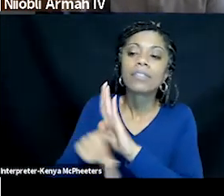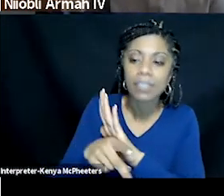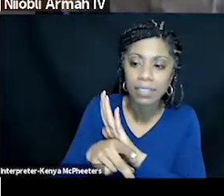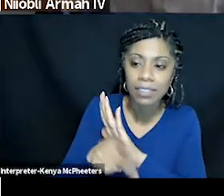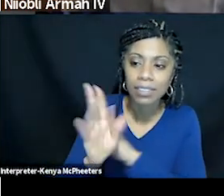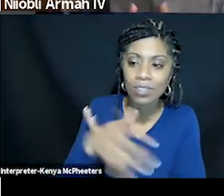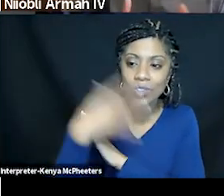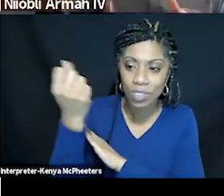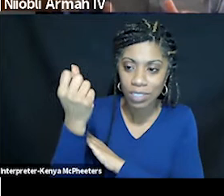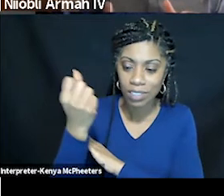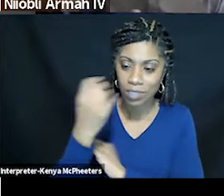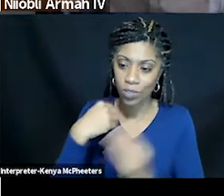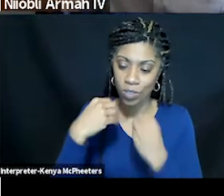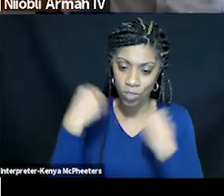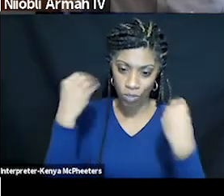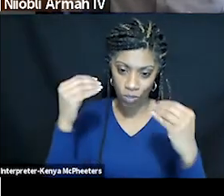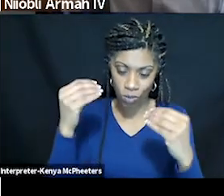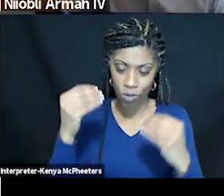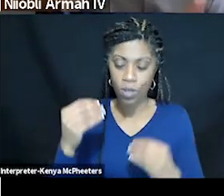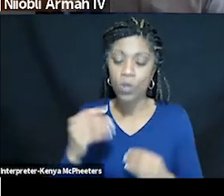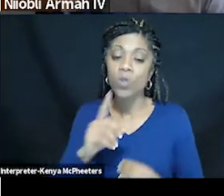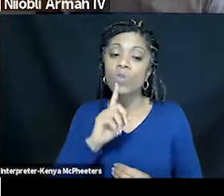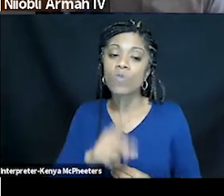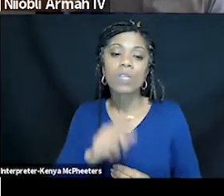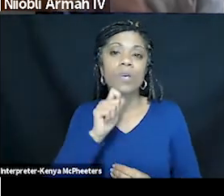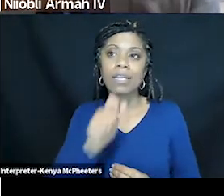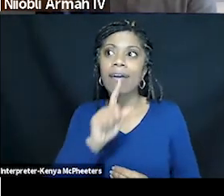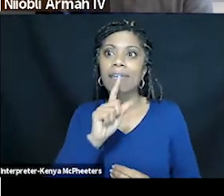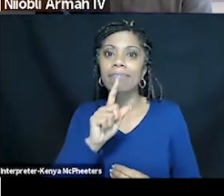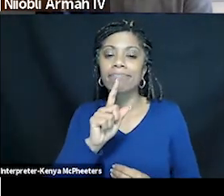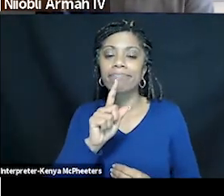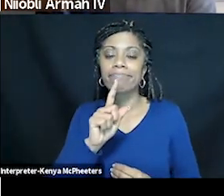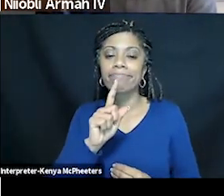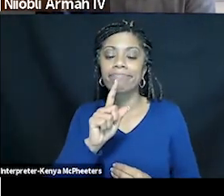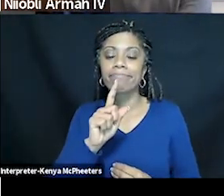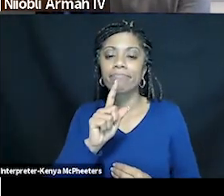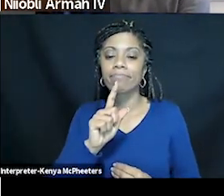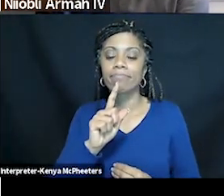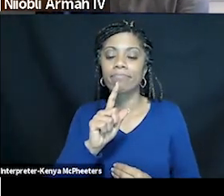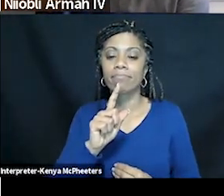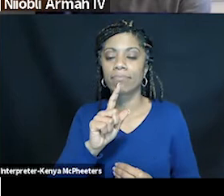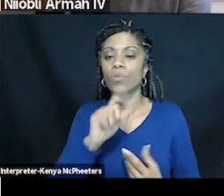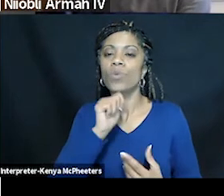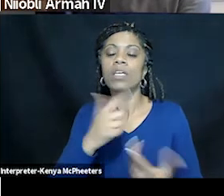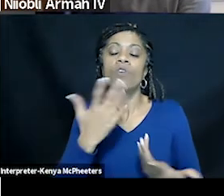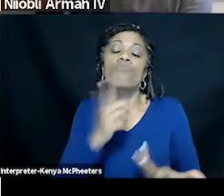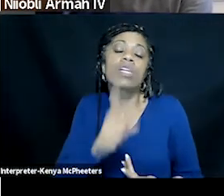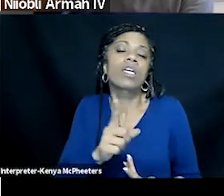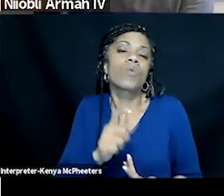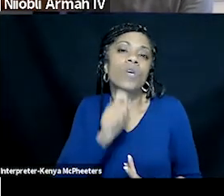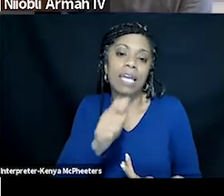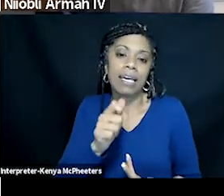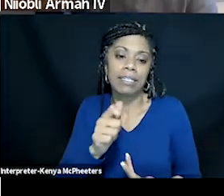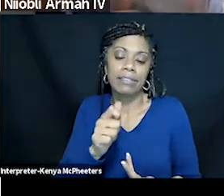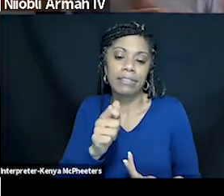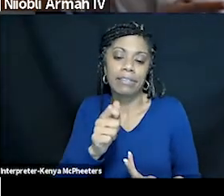in racial justice work, is that we're not acknowledging the historic legacy that got us to a moment why we live in a society where